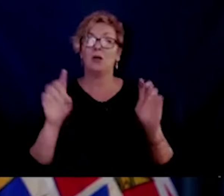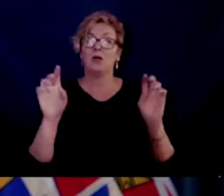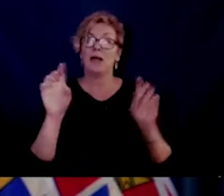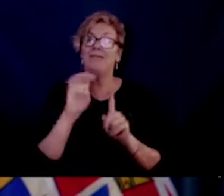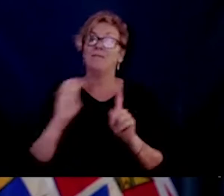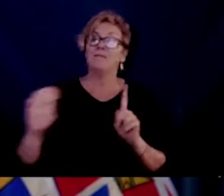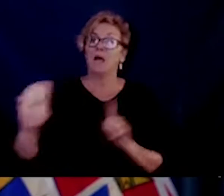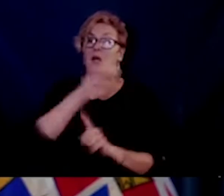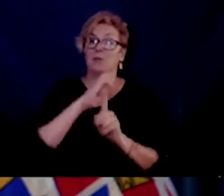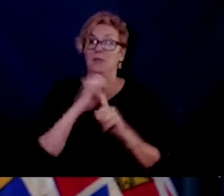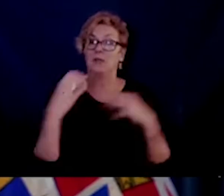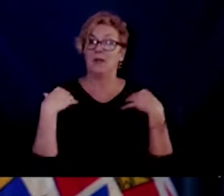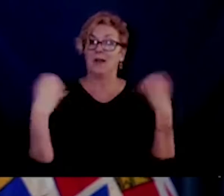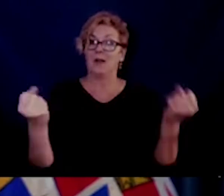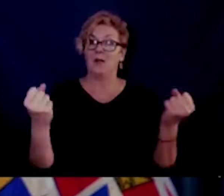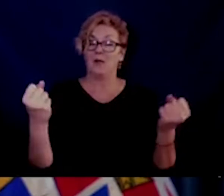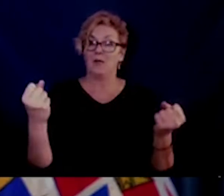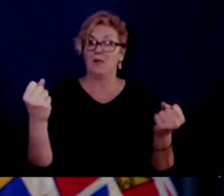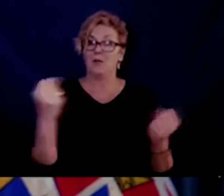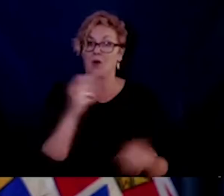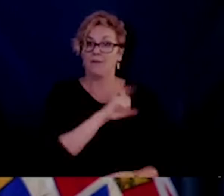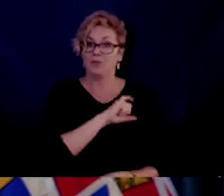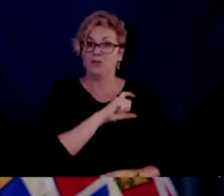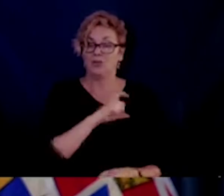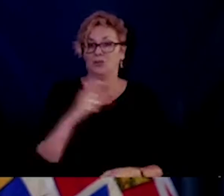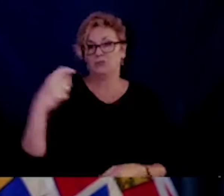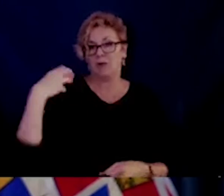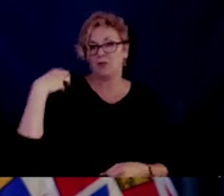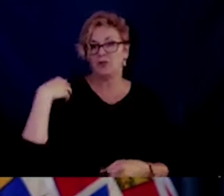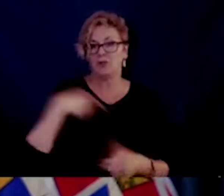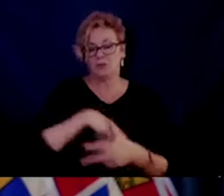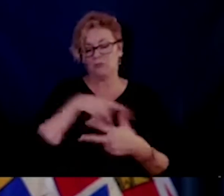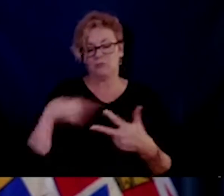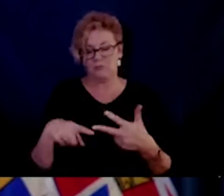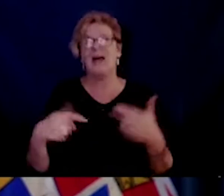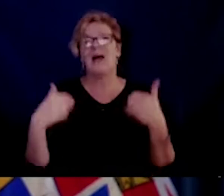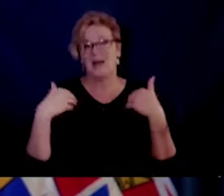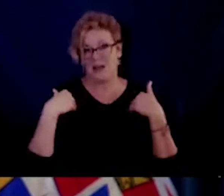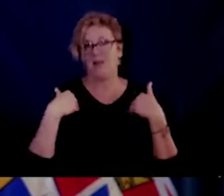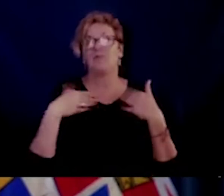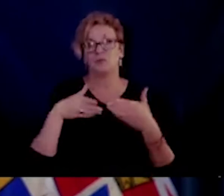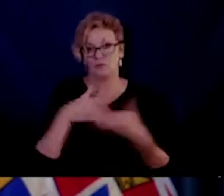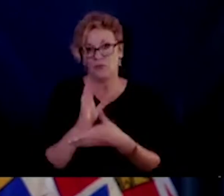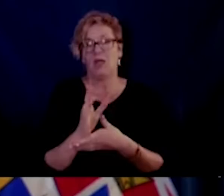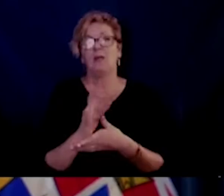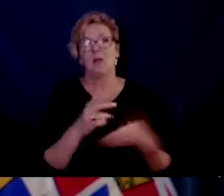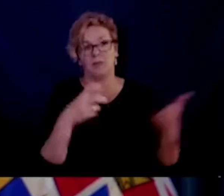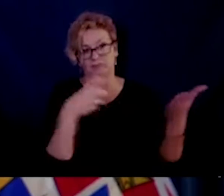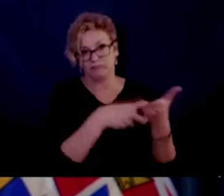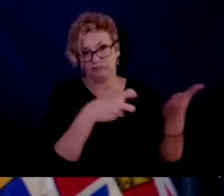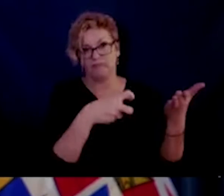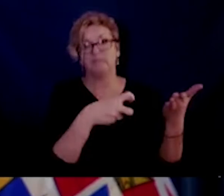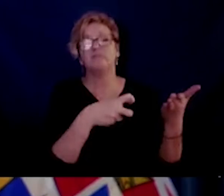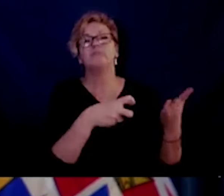places, and I expect that the same processes will be followed. So yes, you can complain if there's a large party,